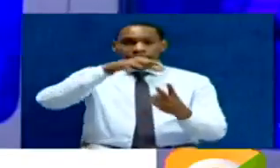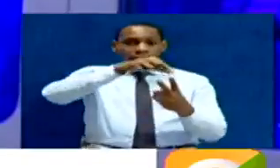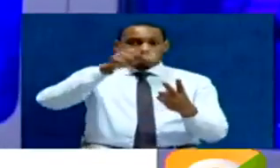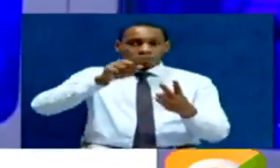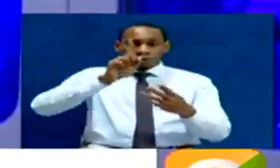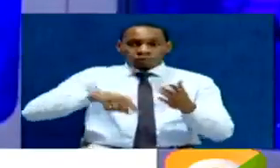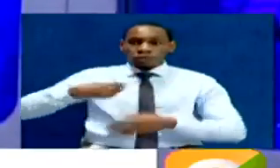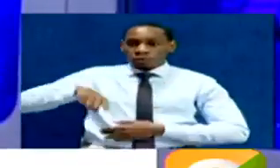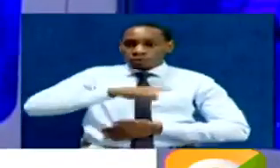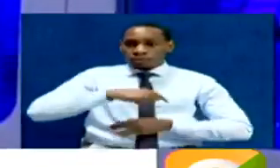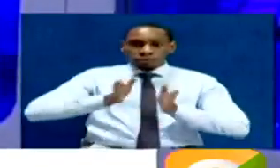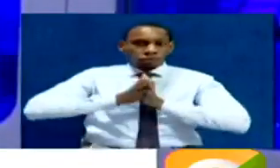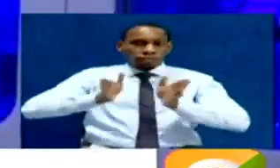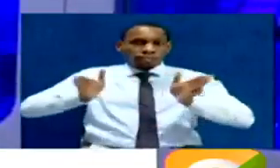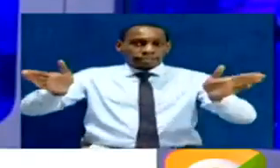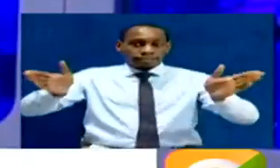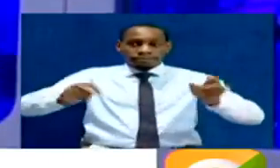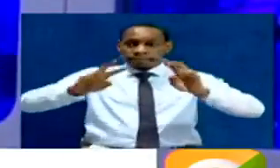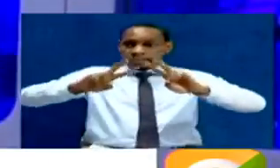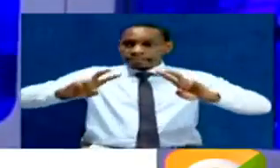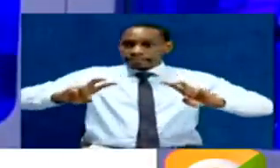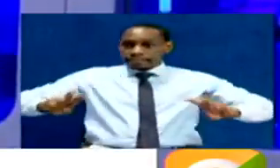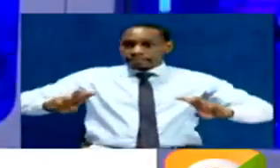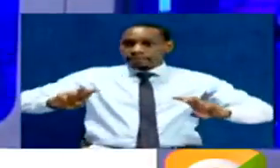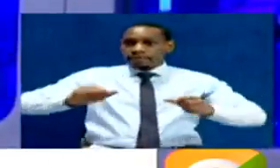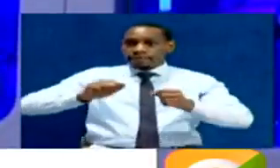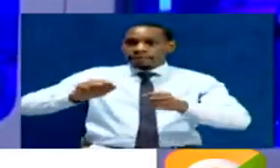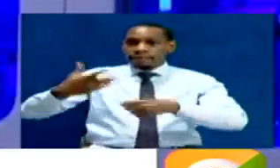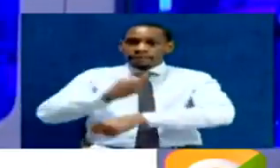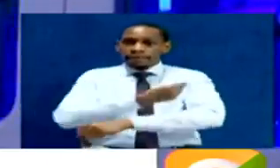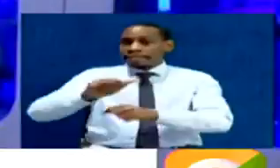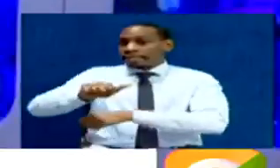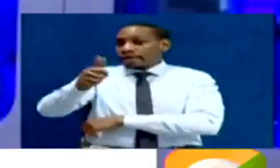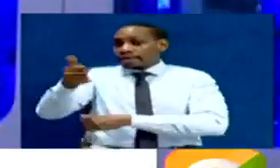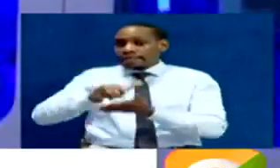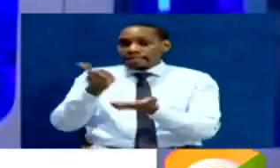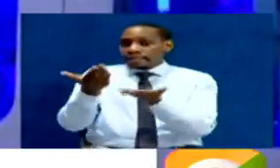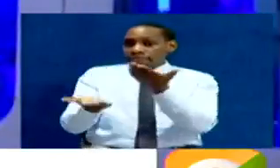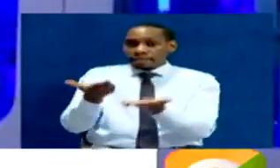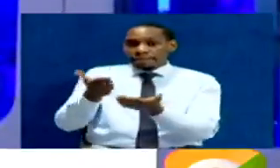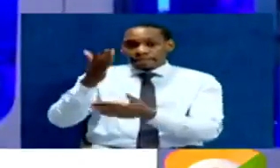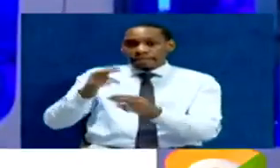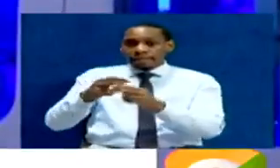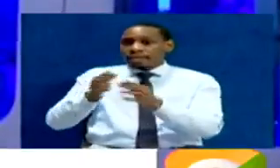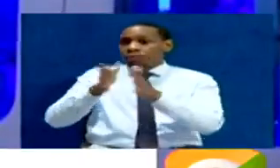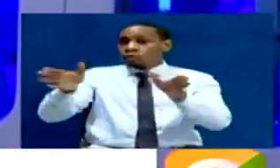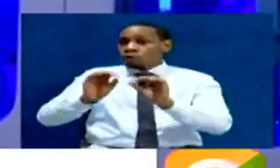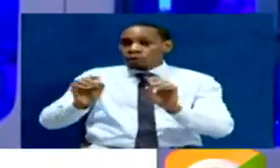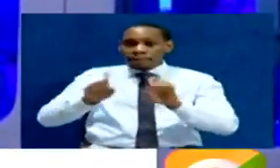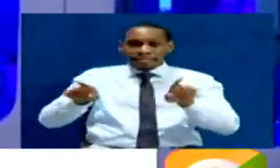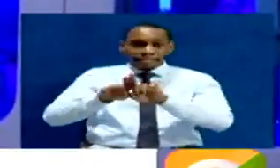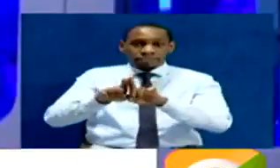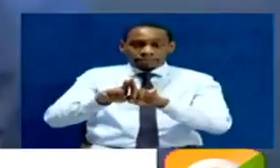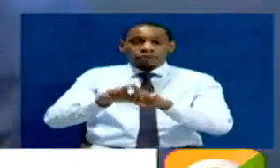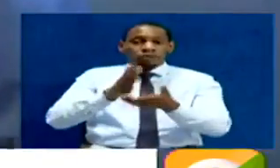us to widen the search for other vaccines that may not be as well known, that may also